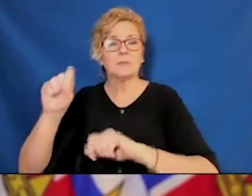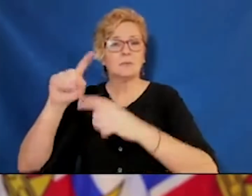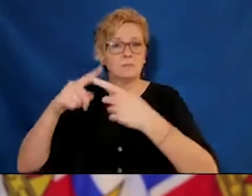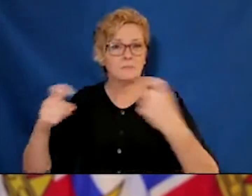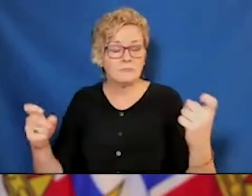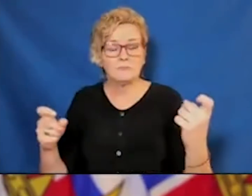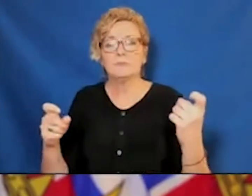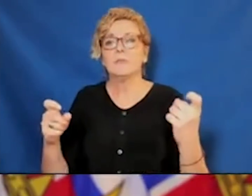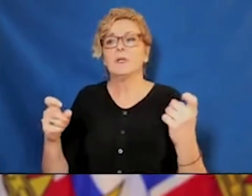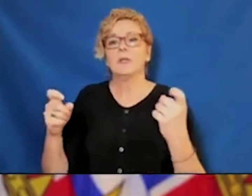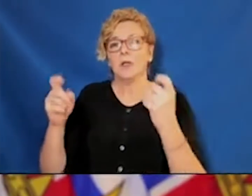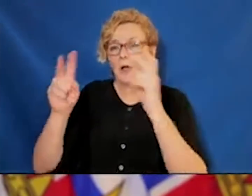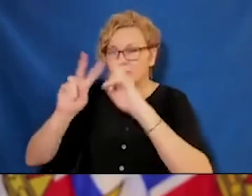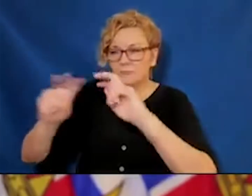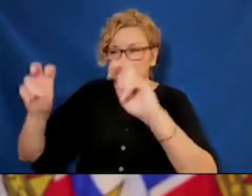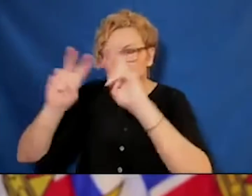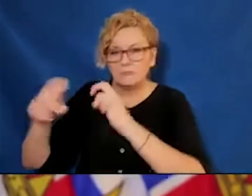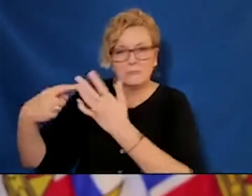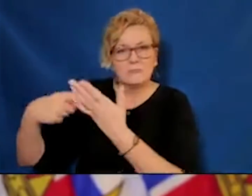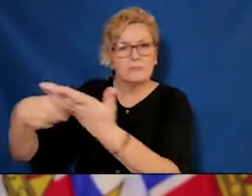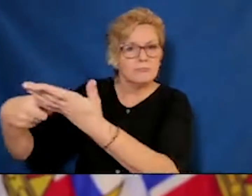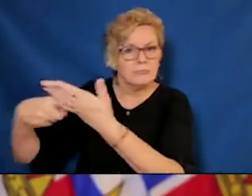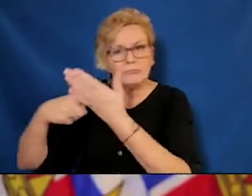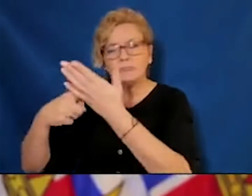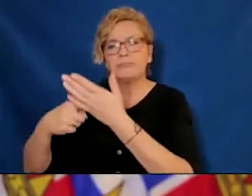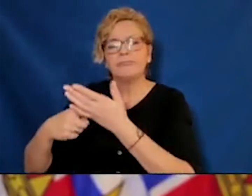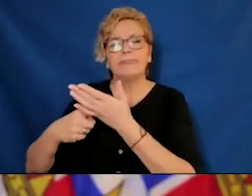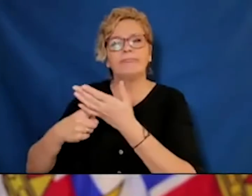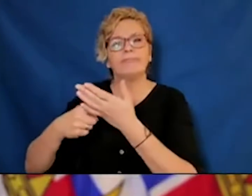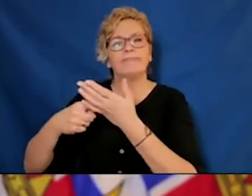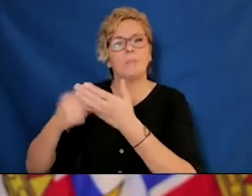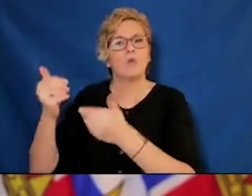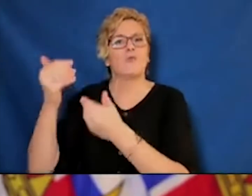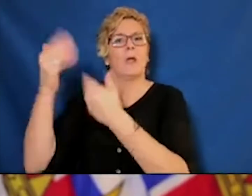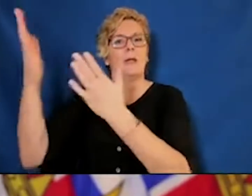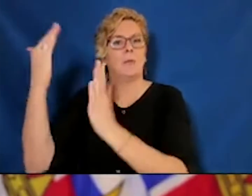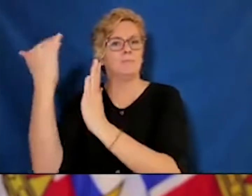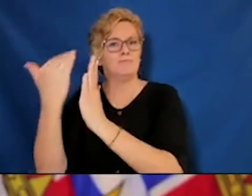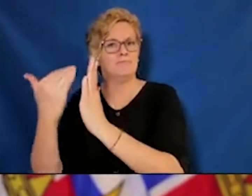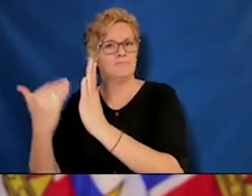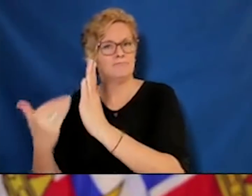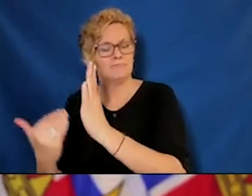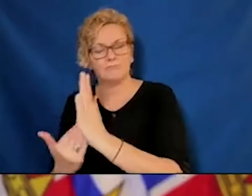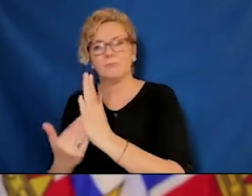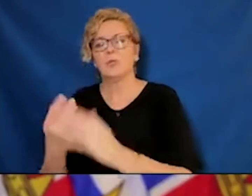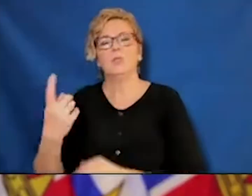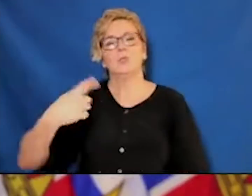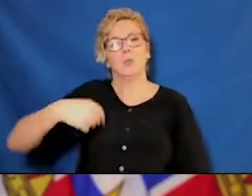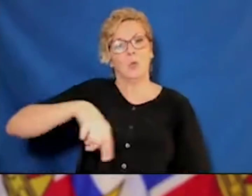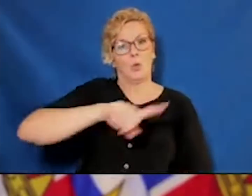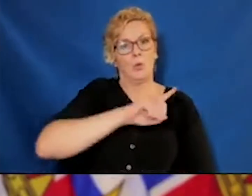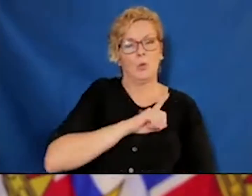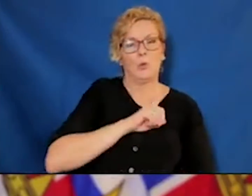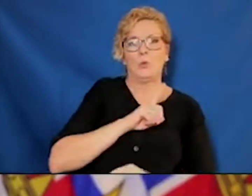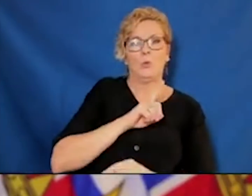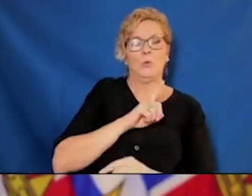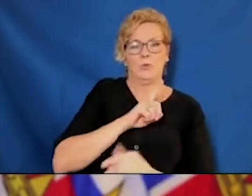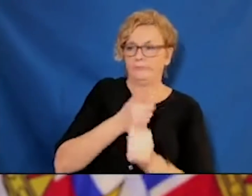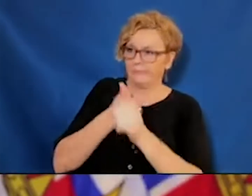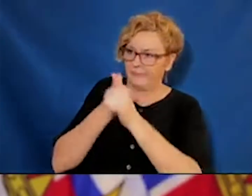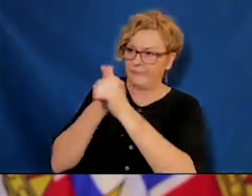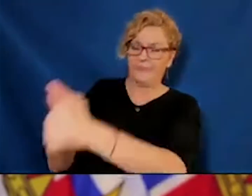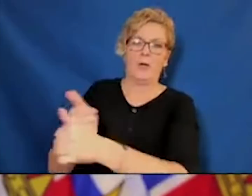Committee table. I have been on it myself in the past. And that is where our basic expertise